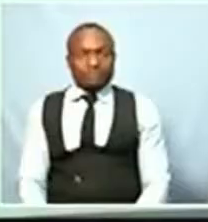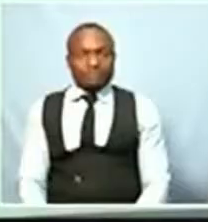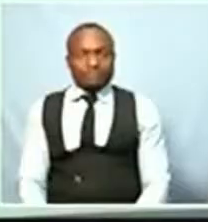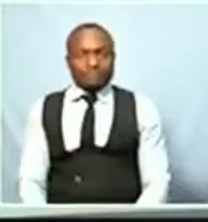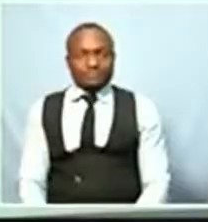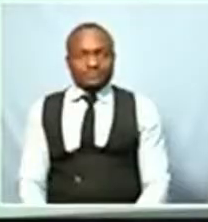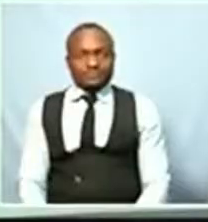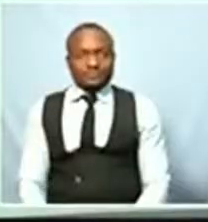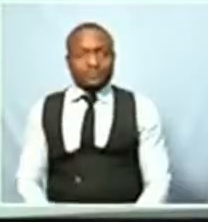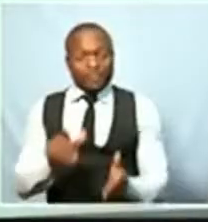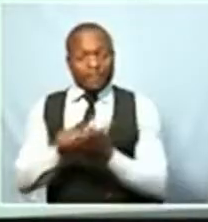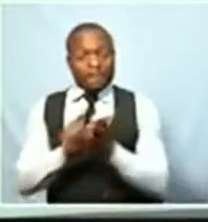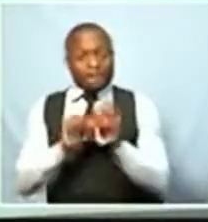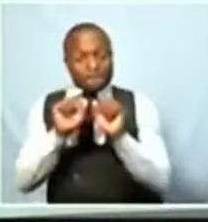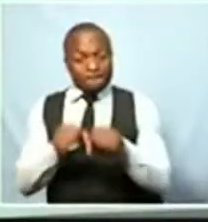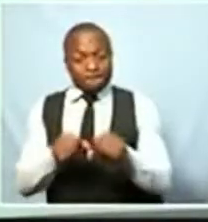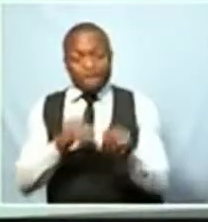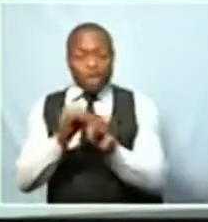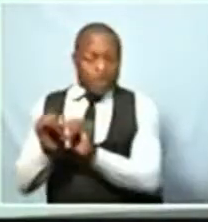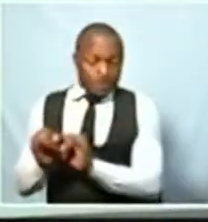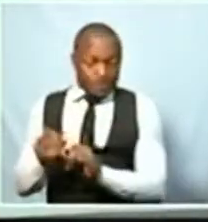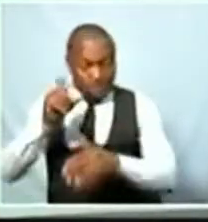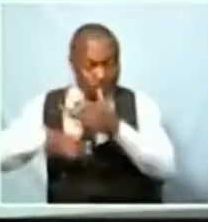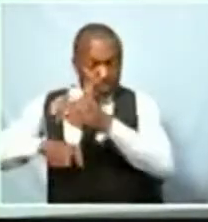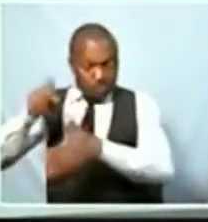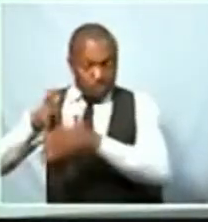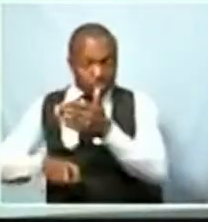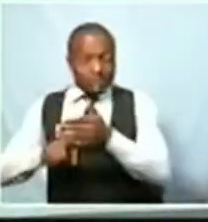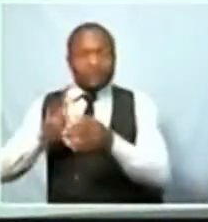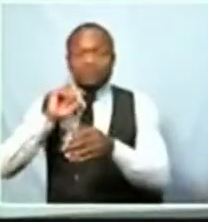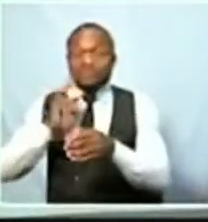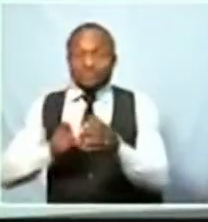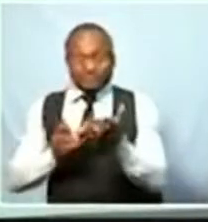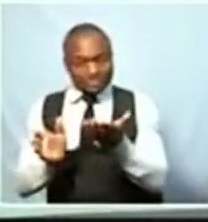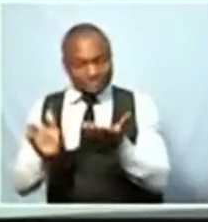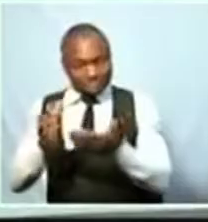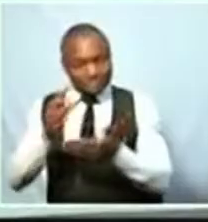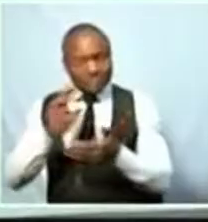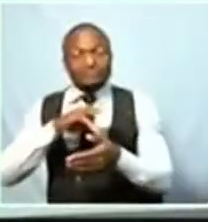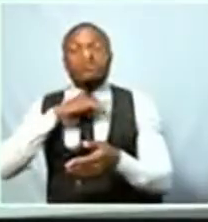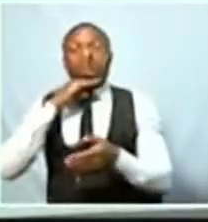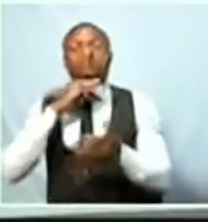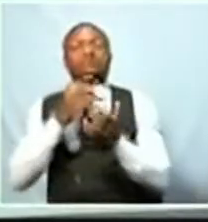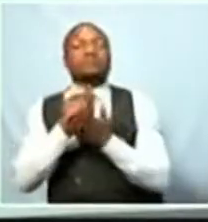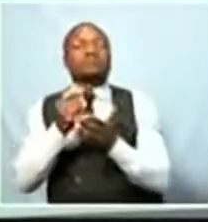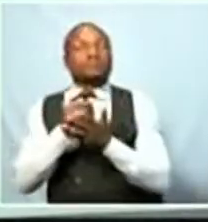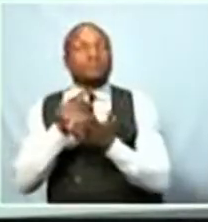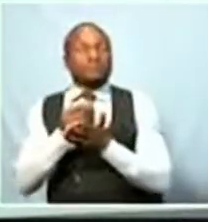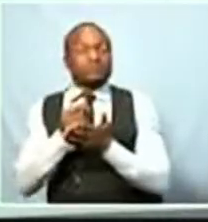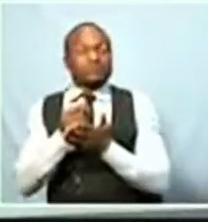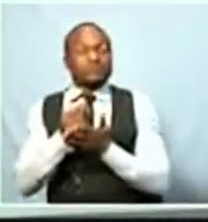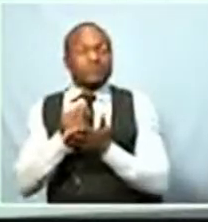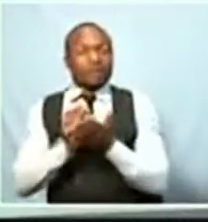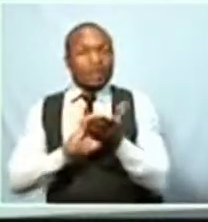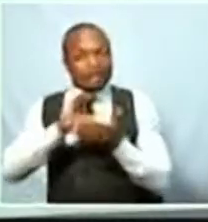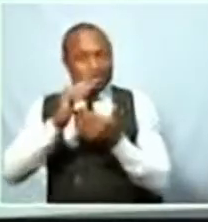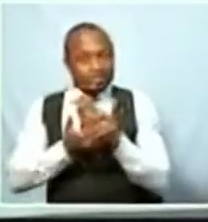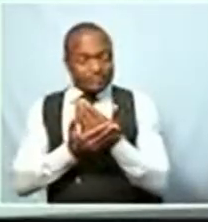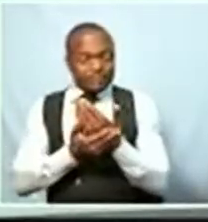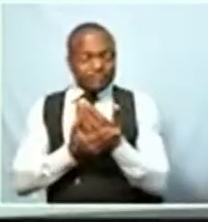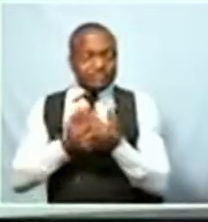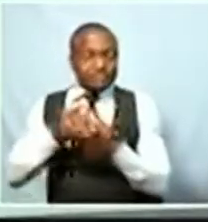framework through which we can charge these fees, we should be able to collect enough resources to cover up for